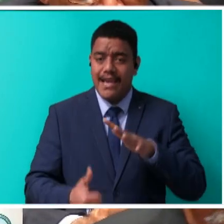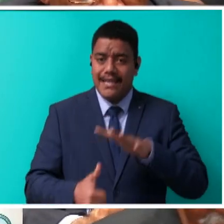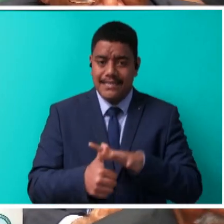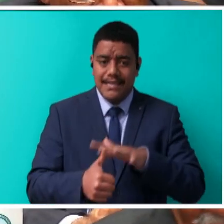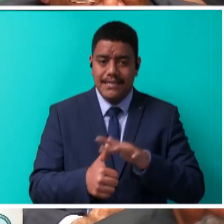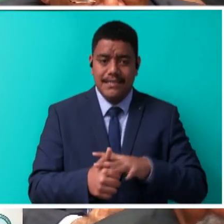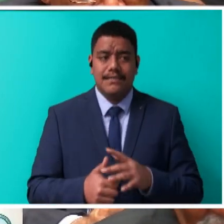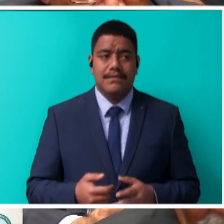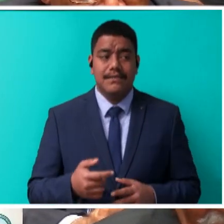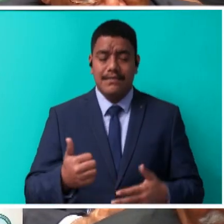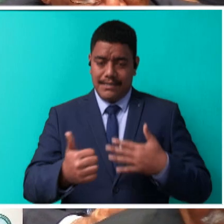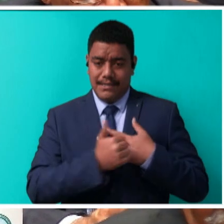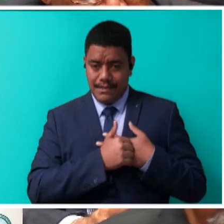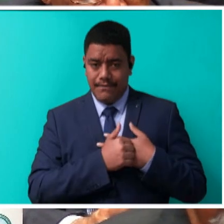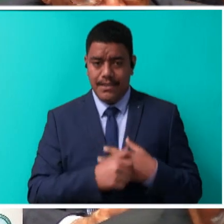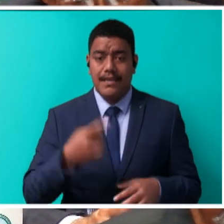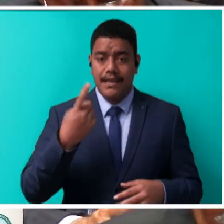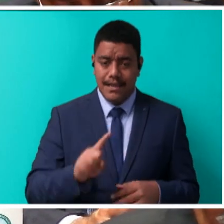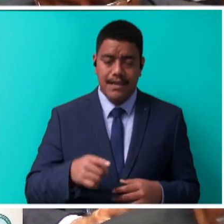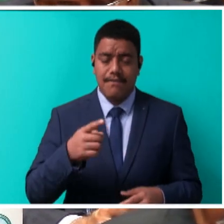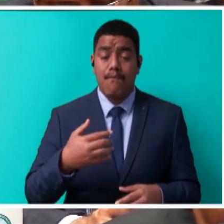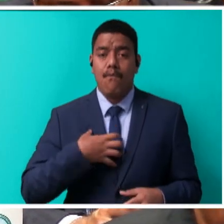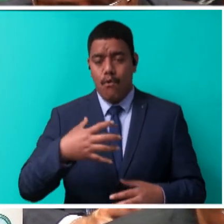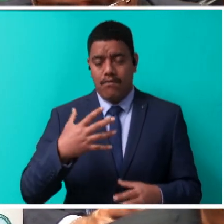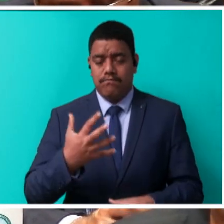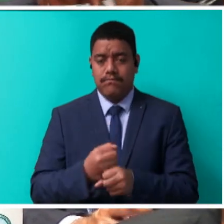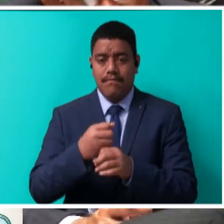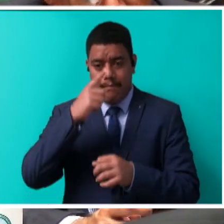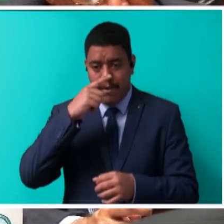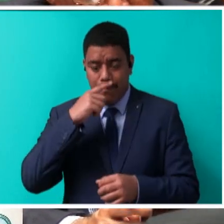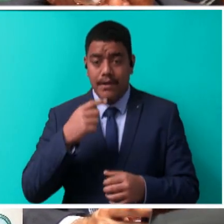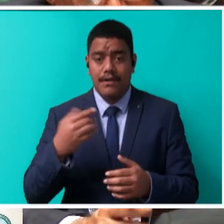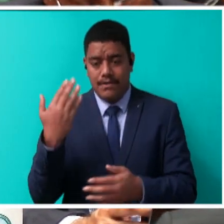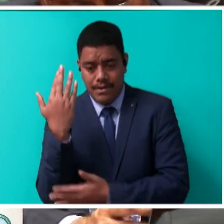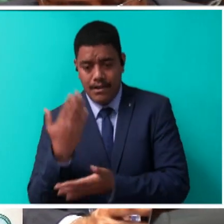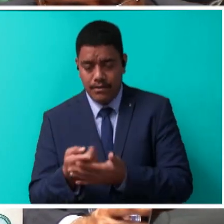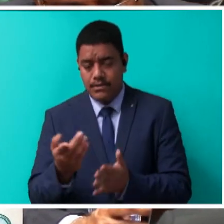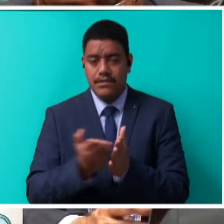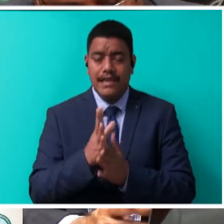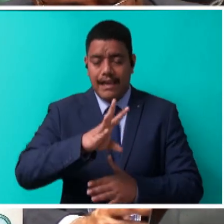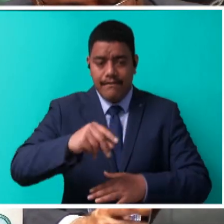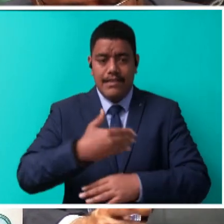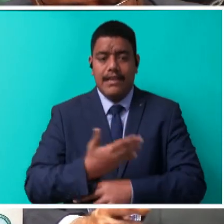accessibility, safety, and modern standards for the people who rely on these services every day.